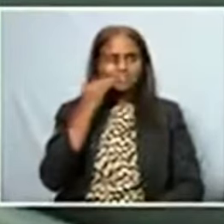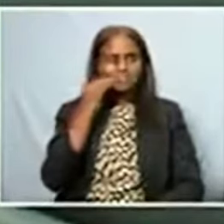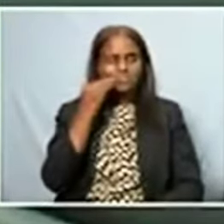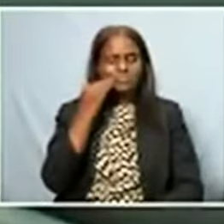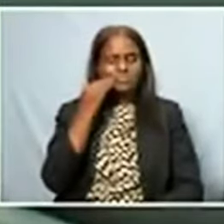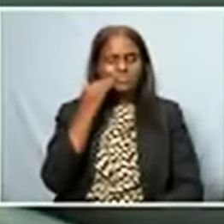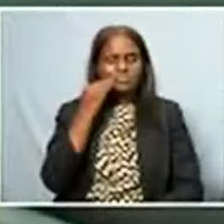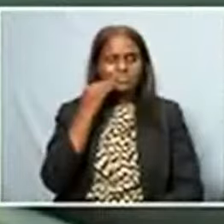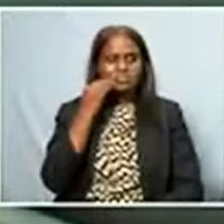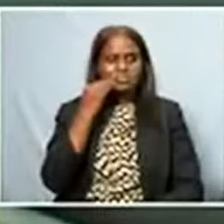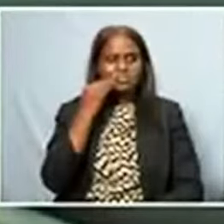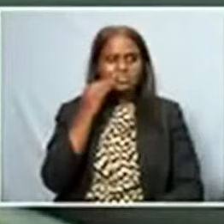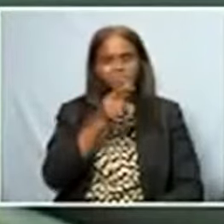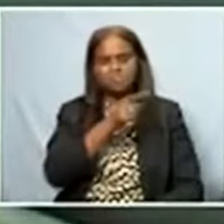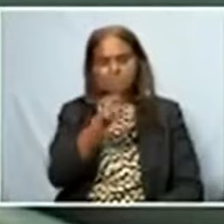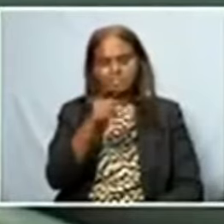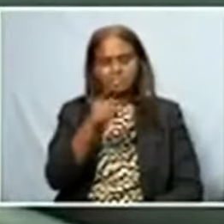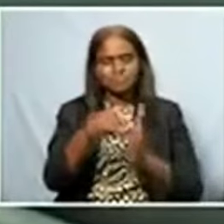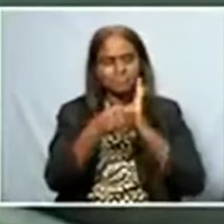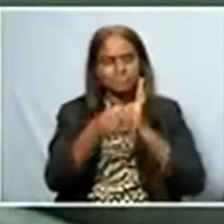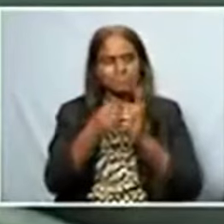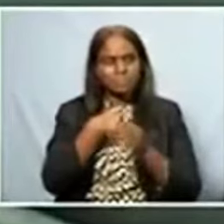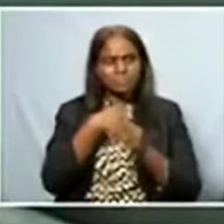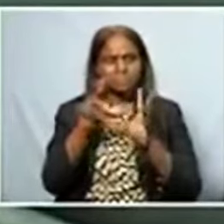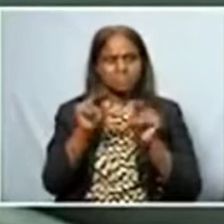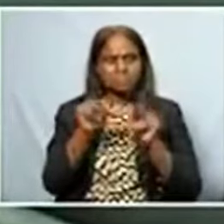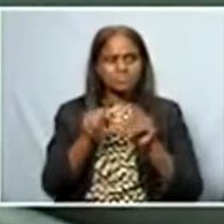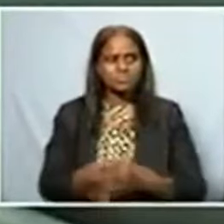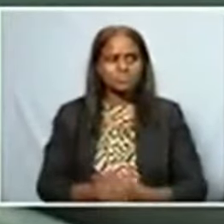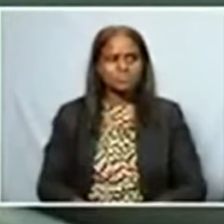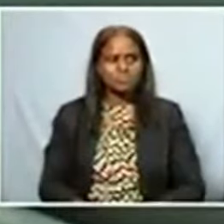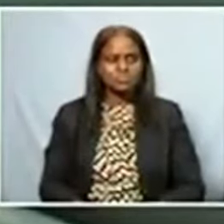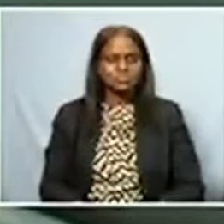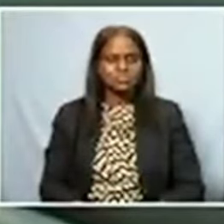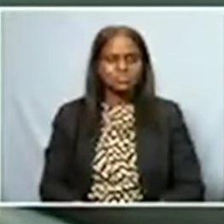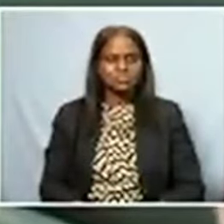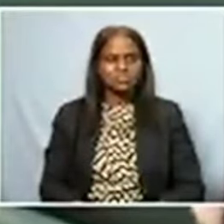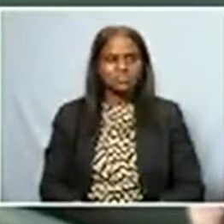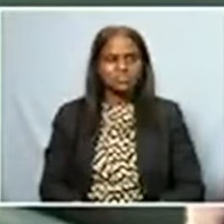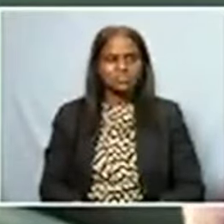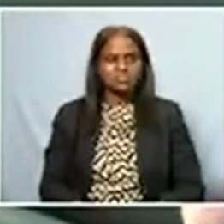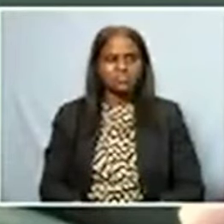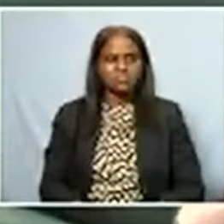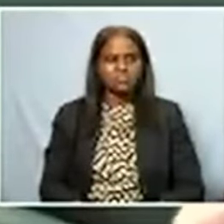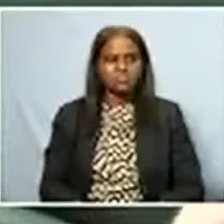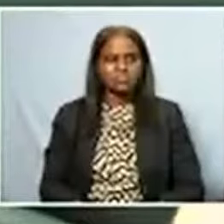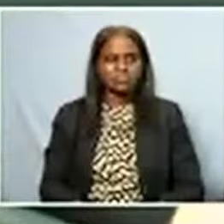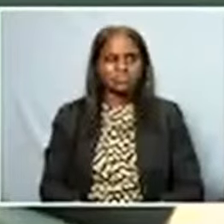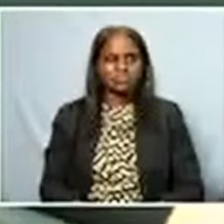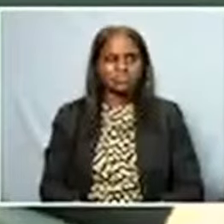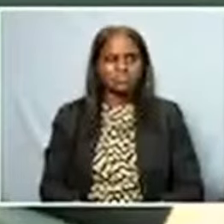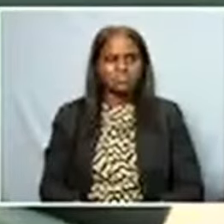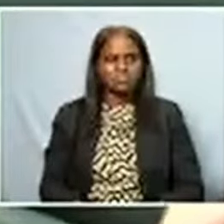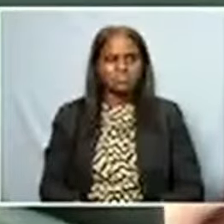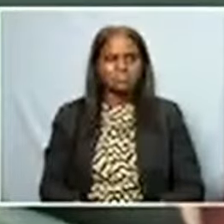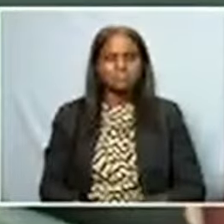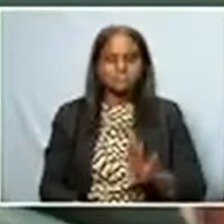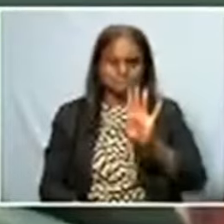Are you there to guide me? Yes, wait. Let me, it's time to